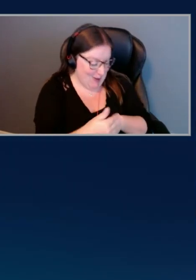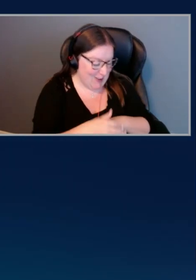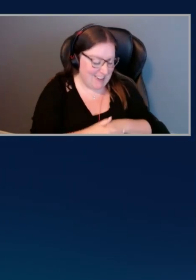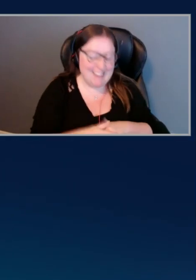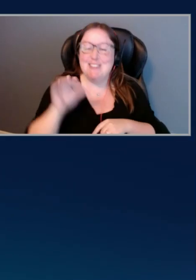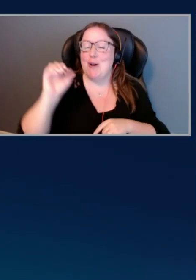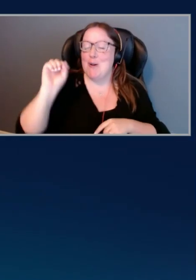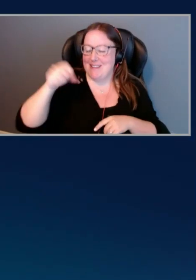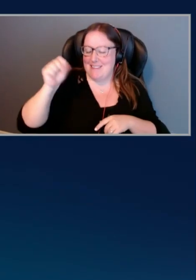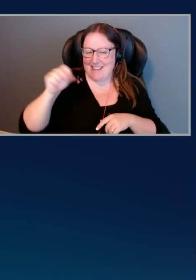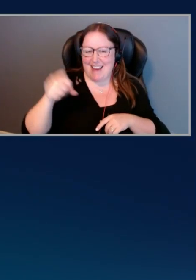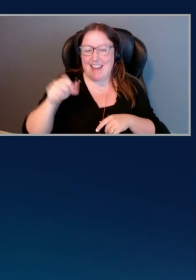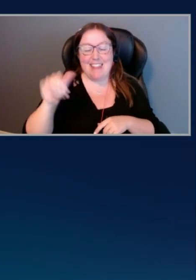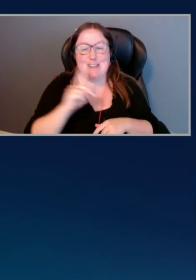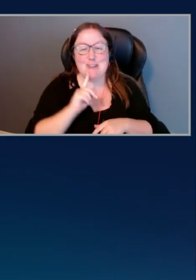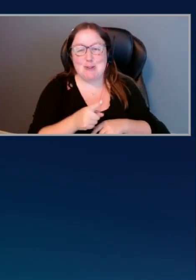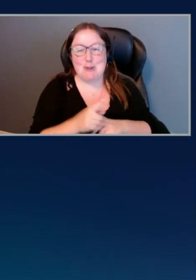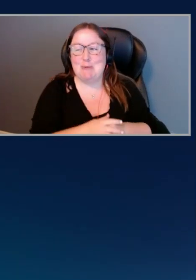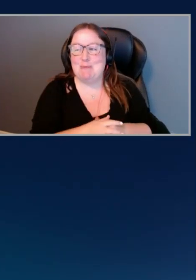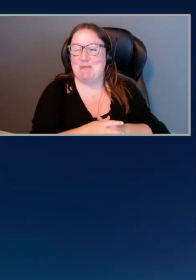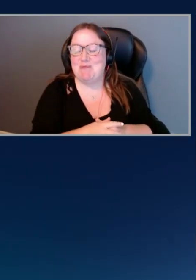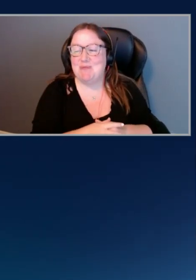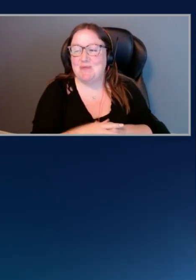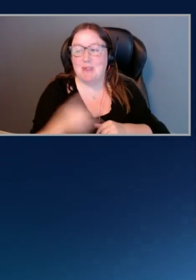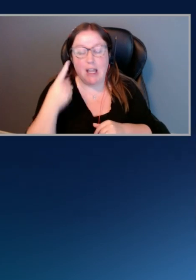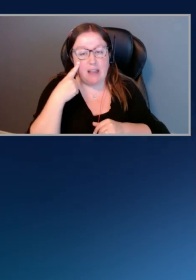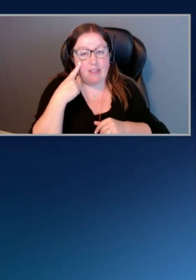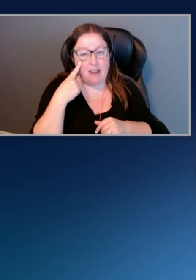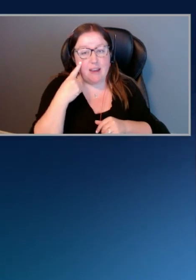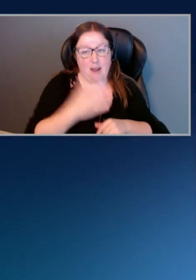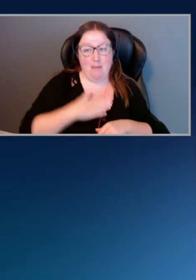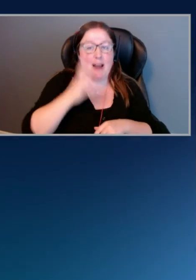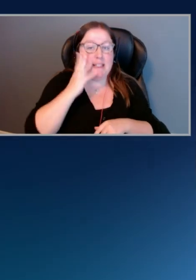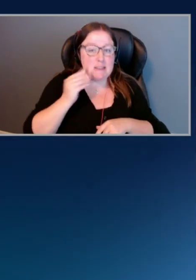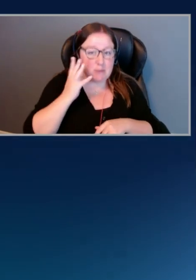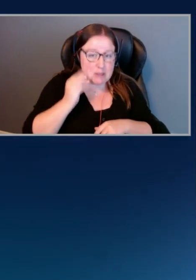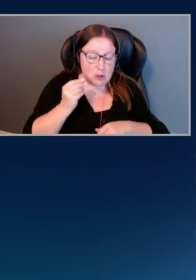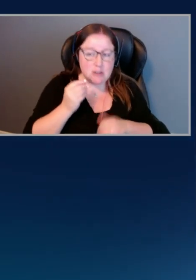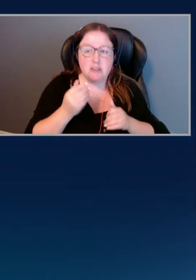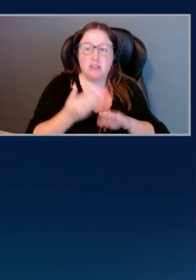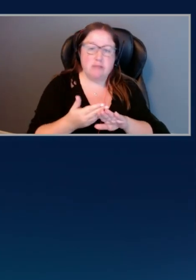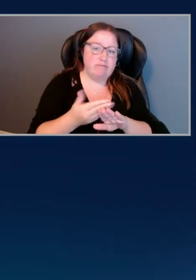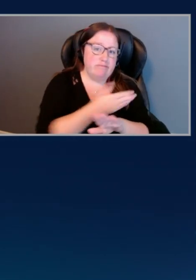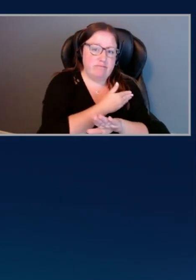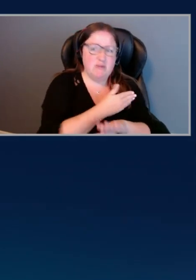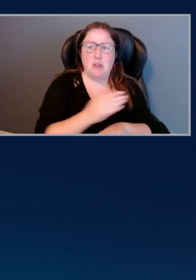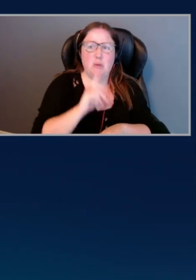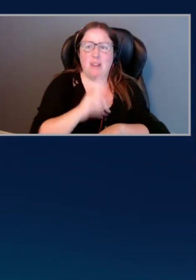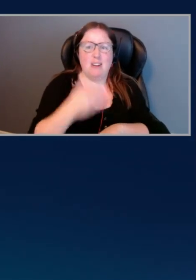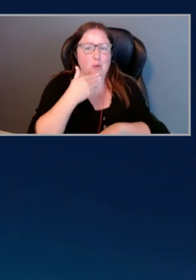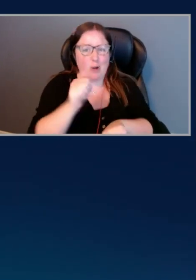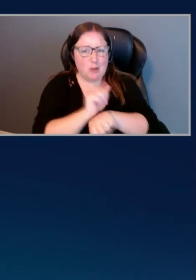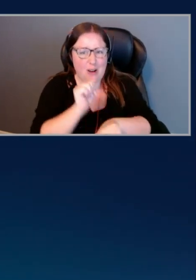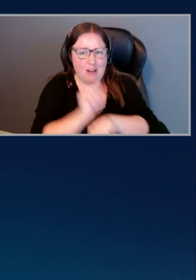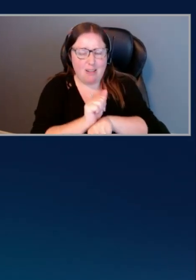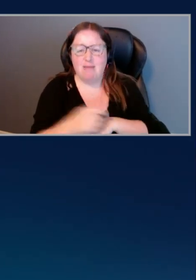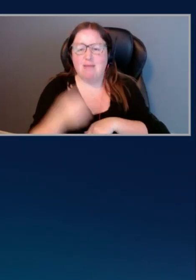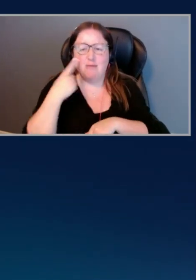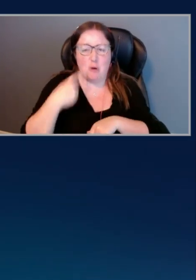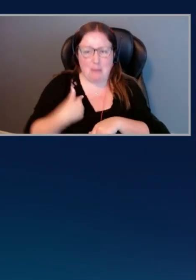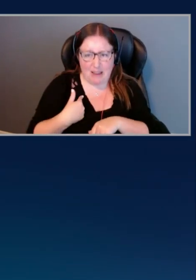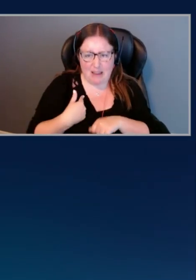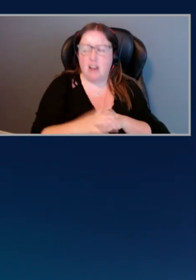yeah, that is absolutely true. And I think, in my experience, the way this used to work really well for me was that